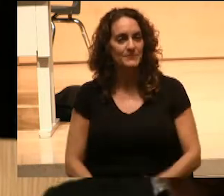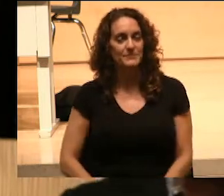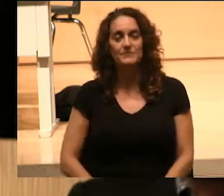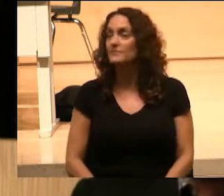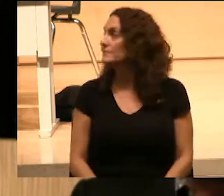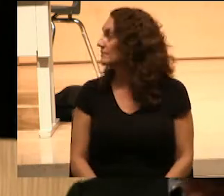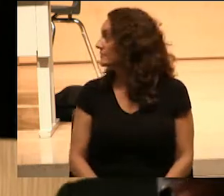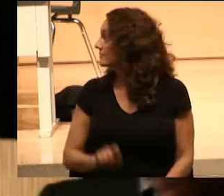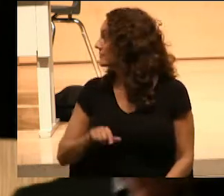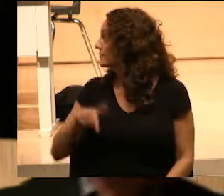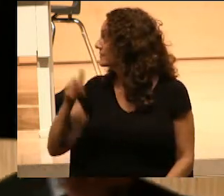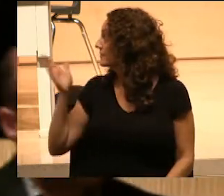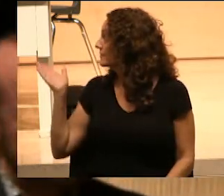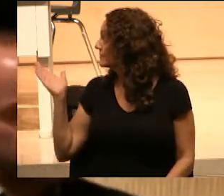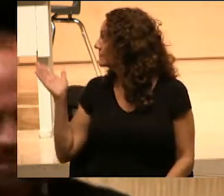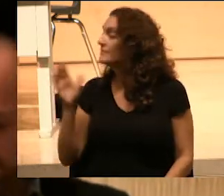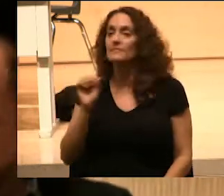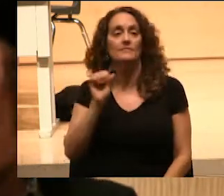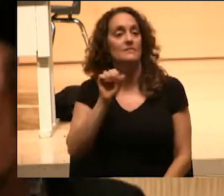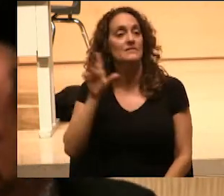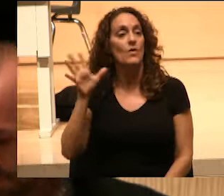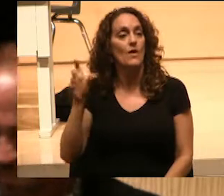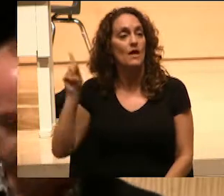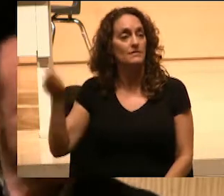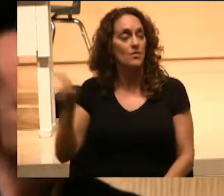Joe, one of the underlying